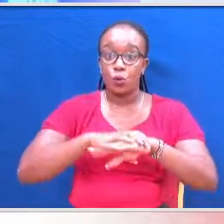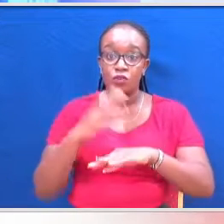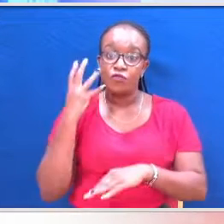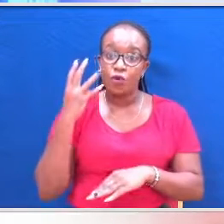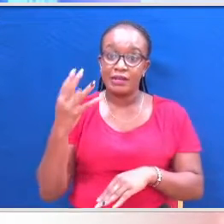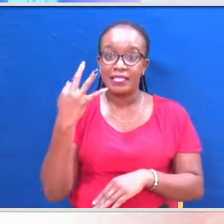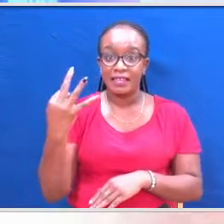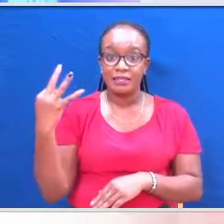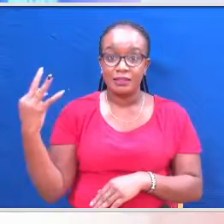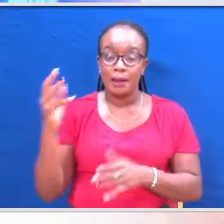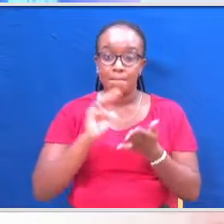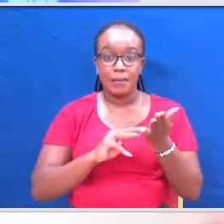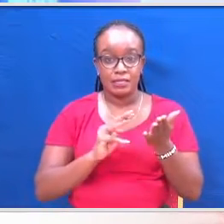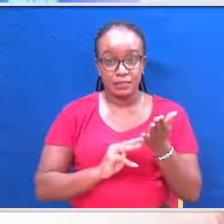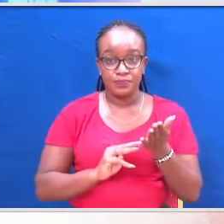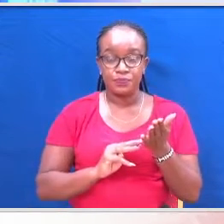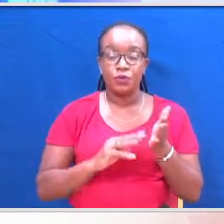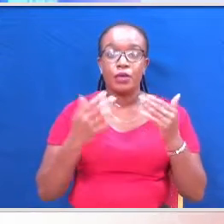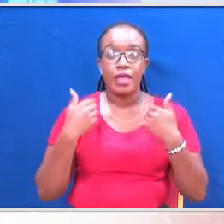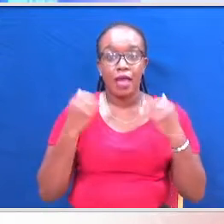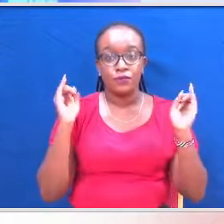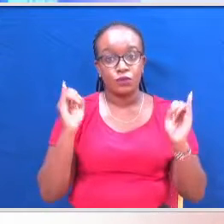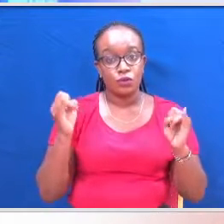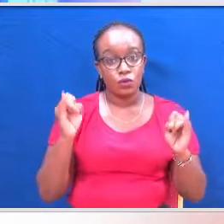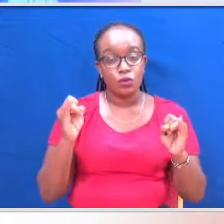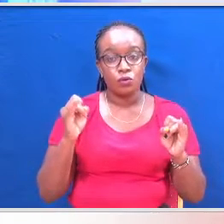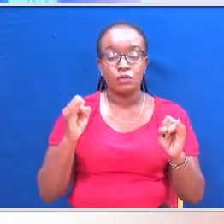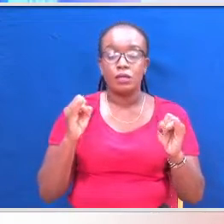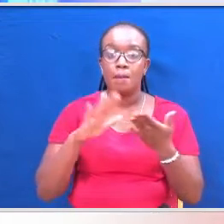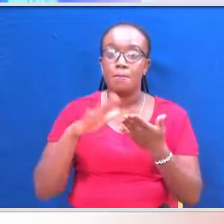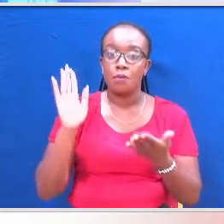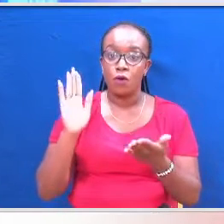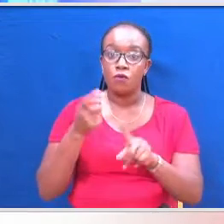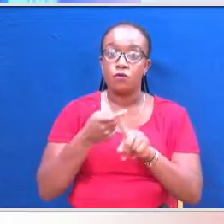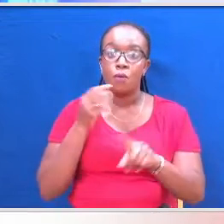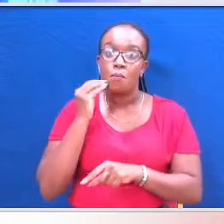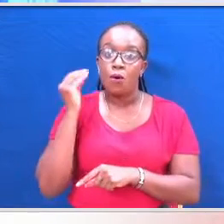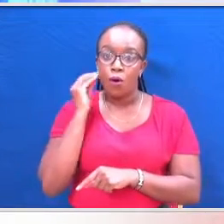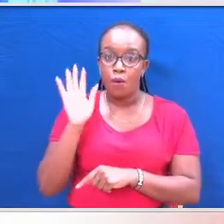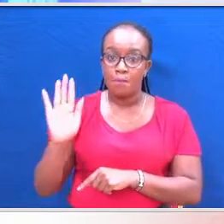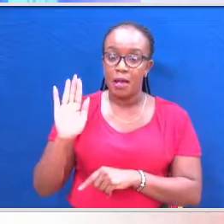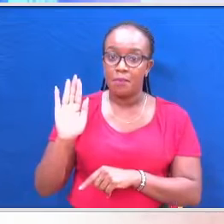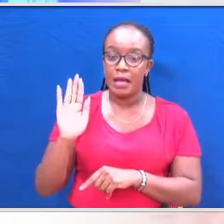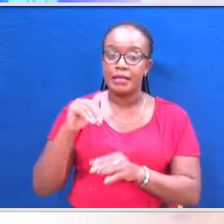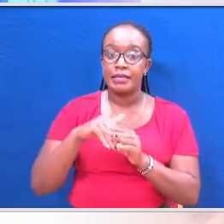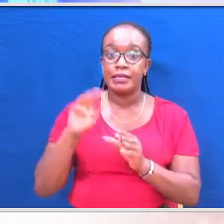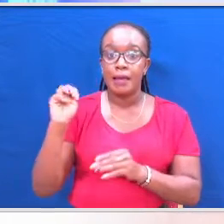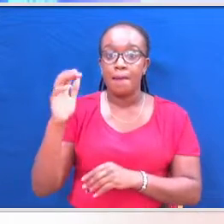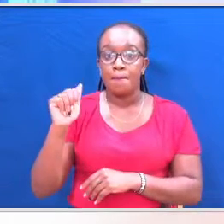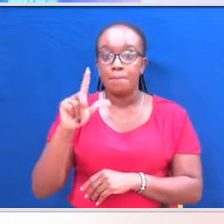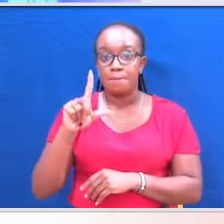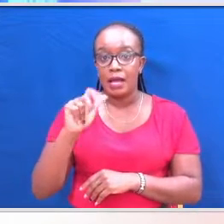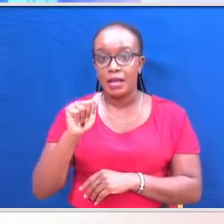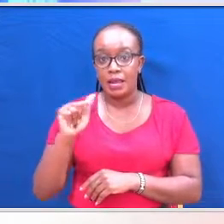marks. Our education affairs reporter Andrin Kilemi visited the home of Faith Mumo in Malaa, Machakos County, and has